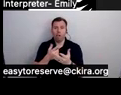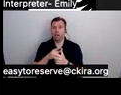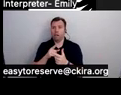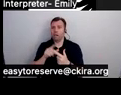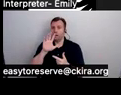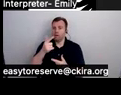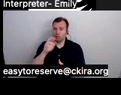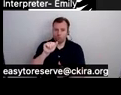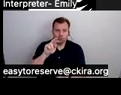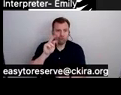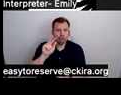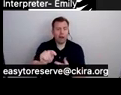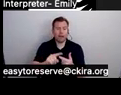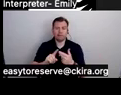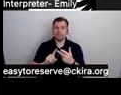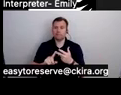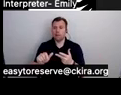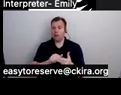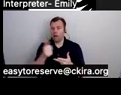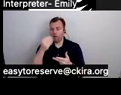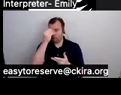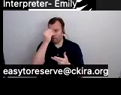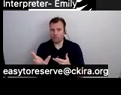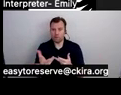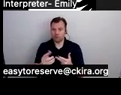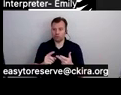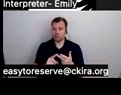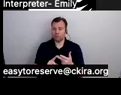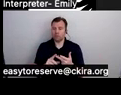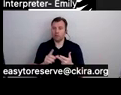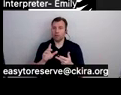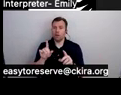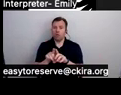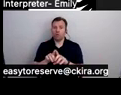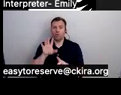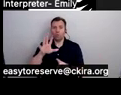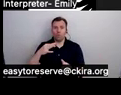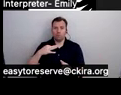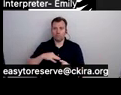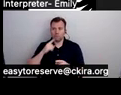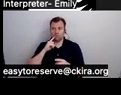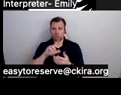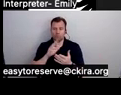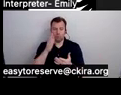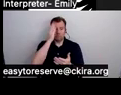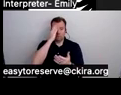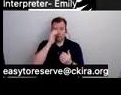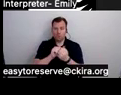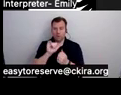about grants, and a lot of other information. And it really is to your advantage to become familiar with NIH. And